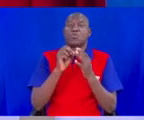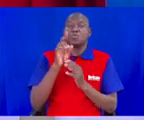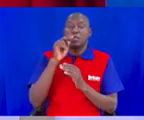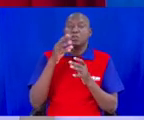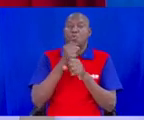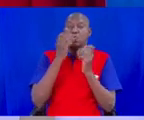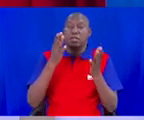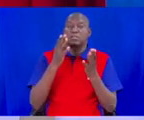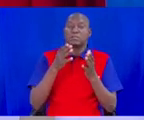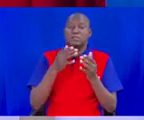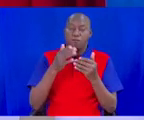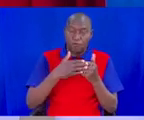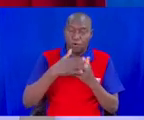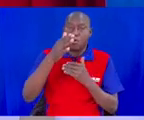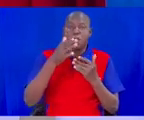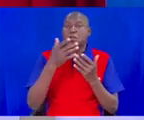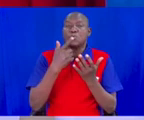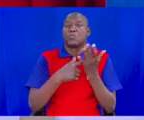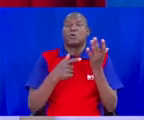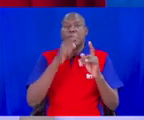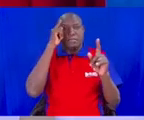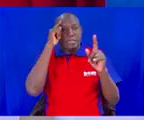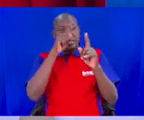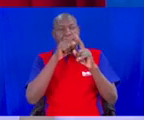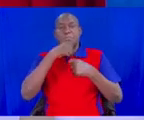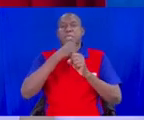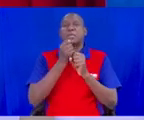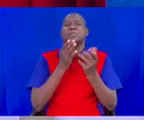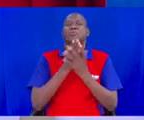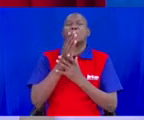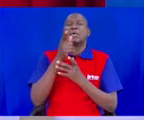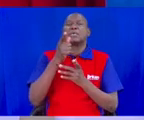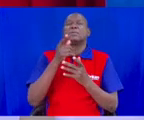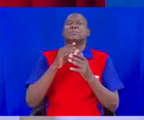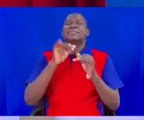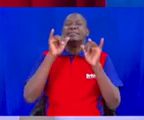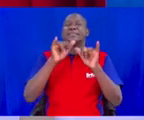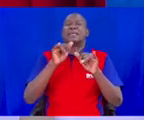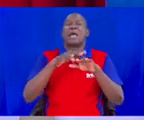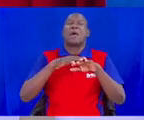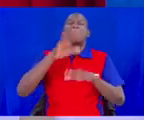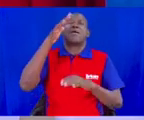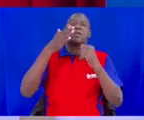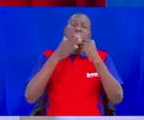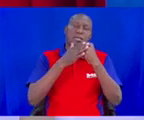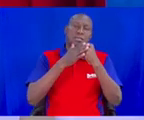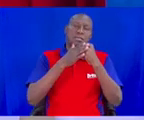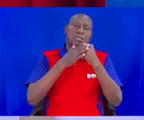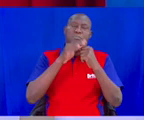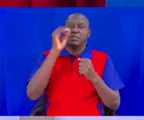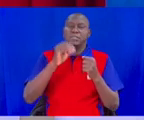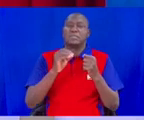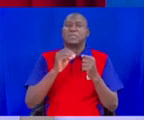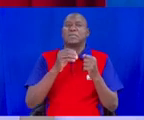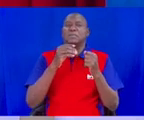going forward basis, our target is to ensure that that rate stays above 9% and averages anywhere between 9.2%